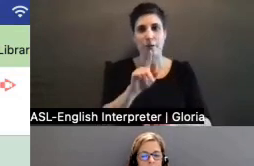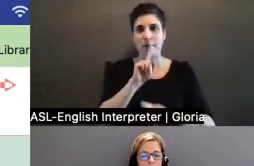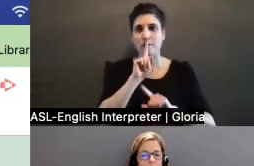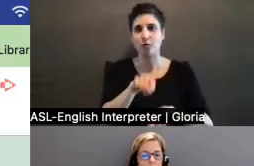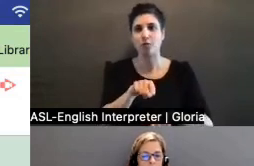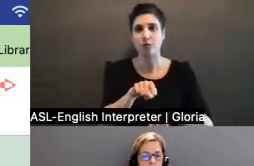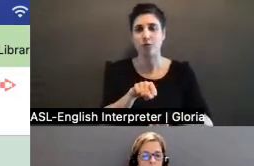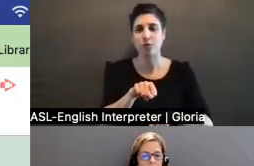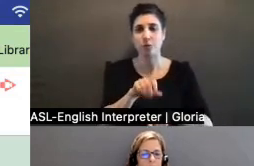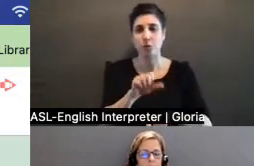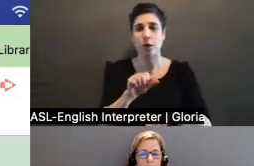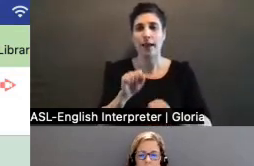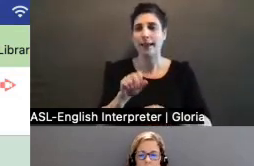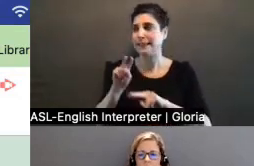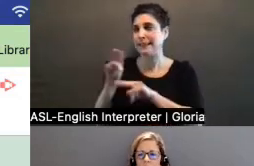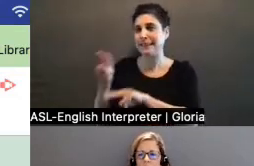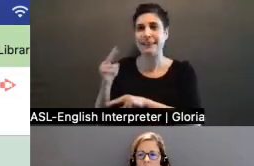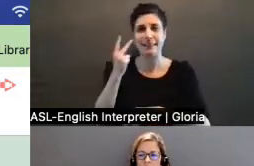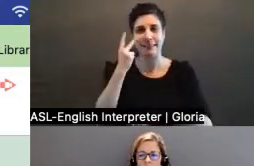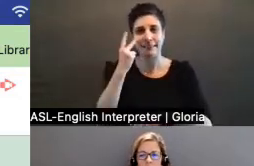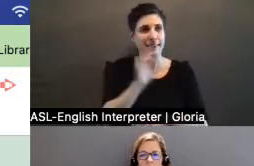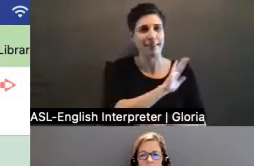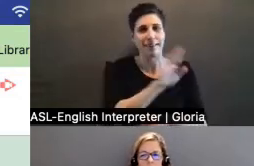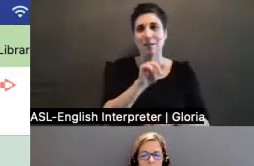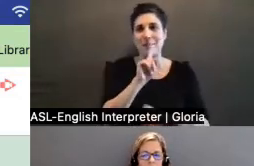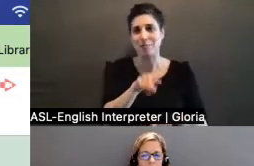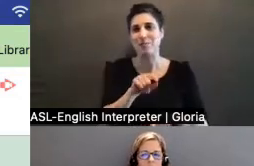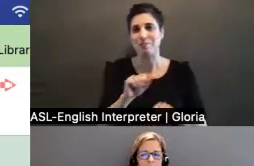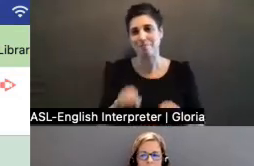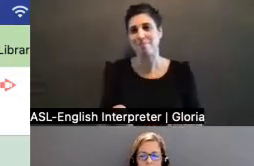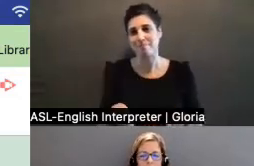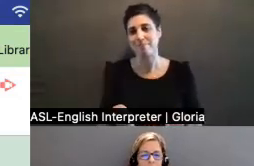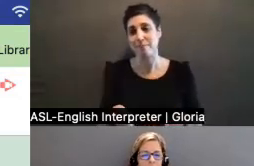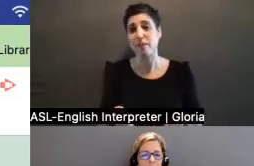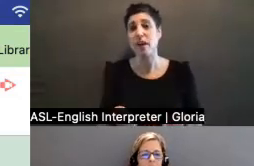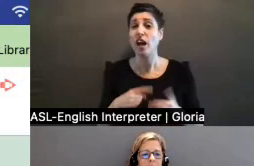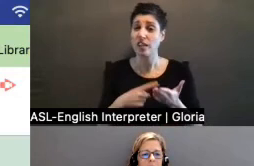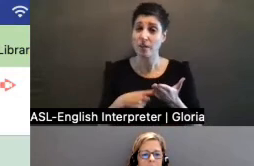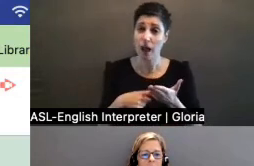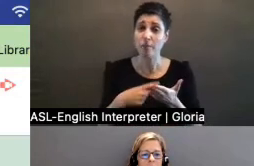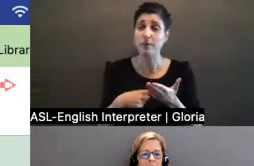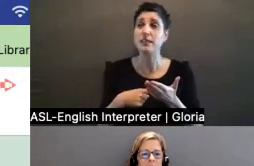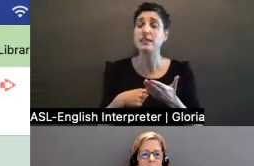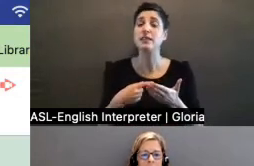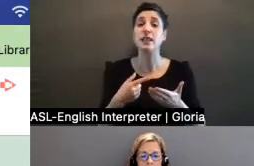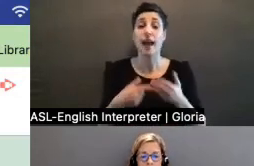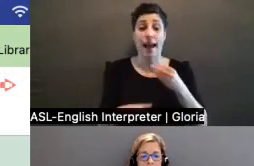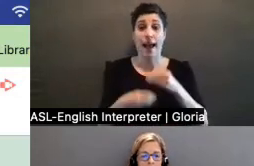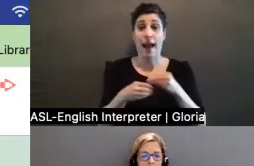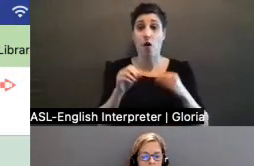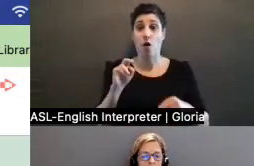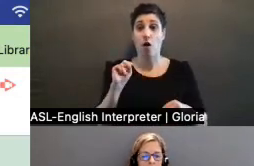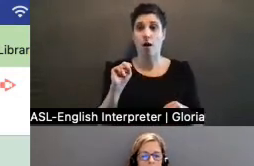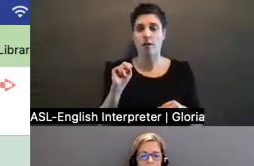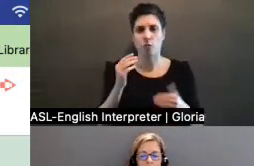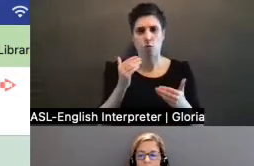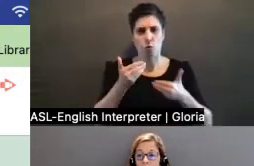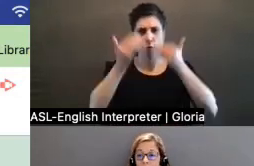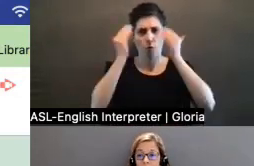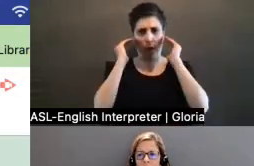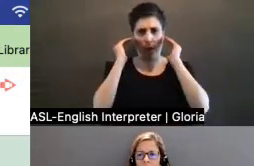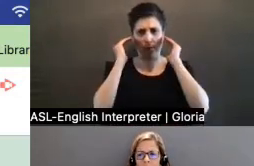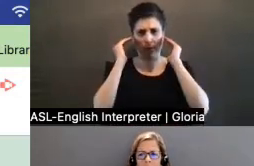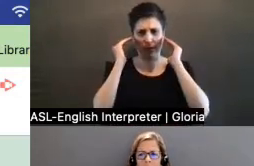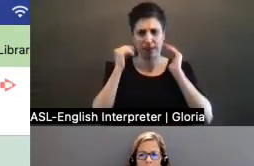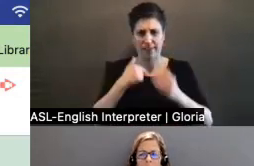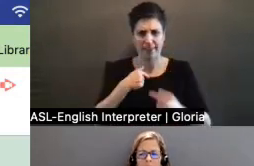students said. So there's a lot of great tools in there. It can be overwhelming with that add-on, especially if it's not enabled on your account.